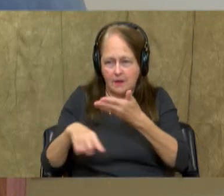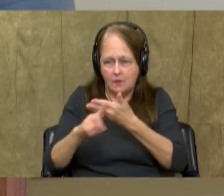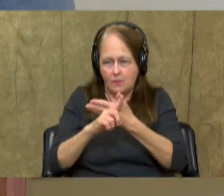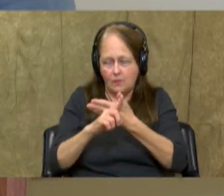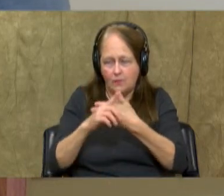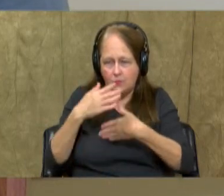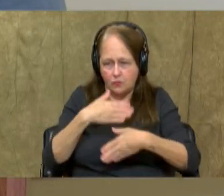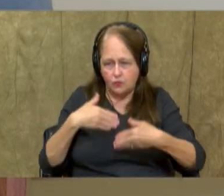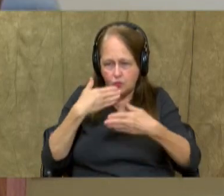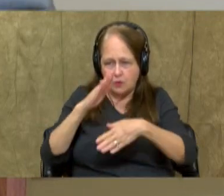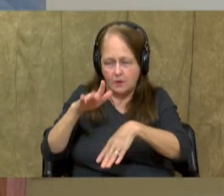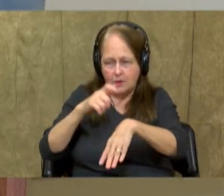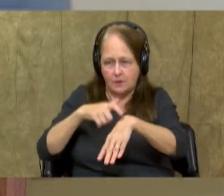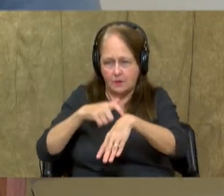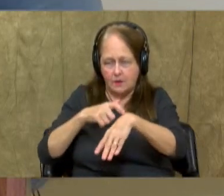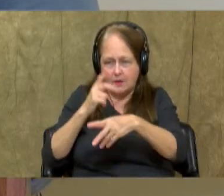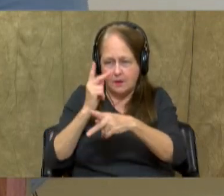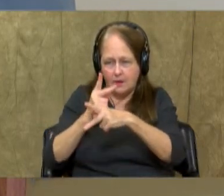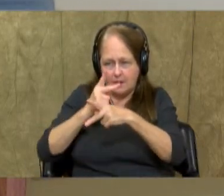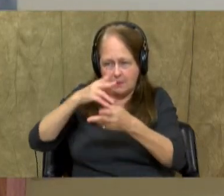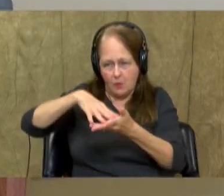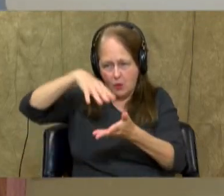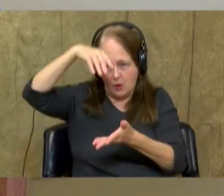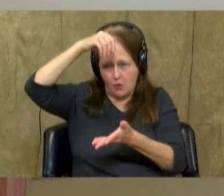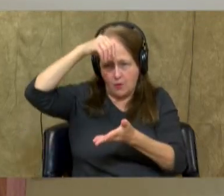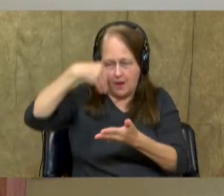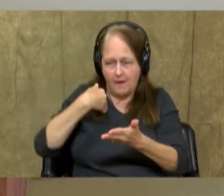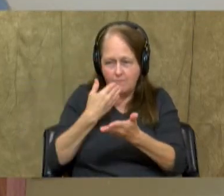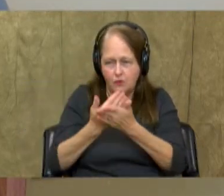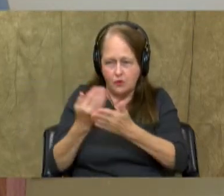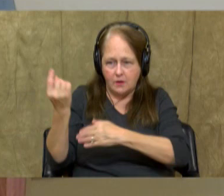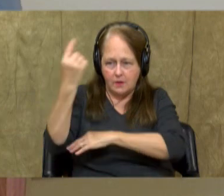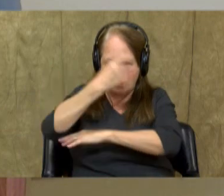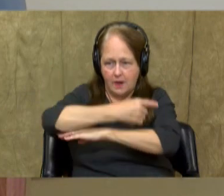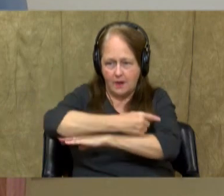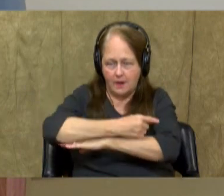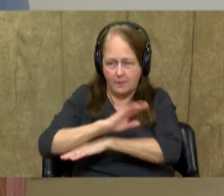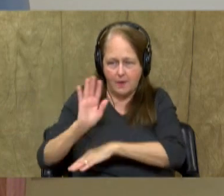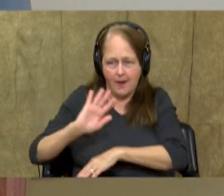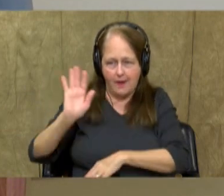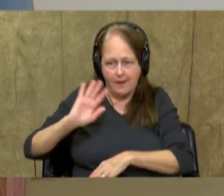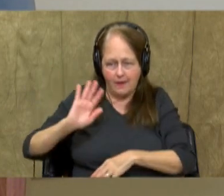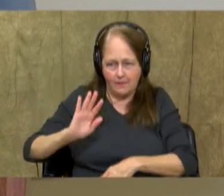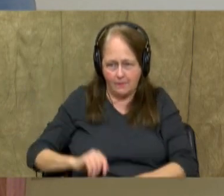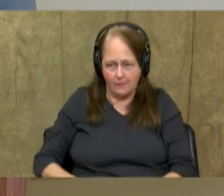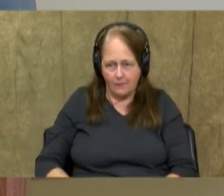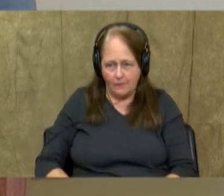Enjoy your time and keep learning. Have a good day. Bye.